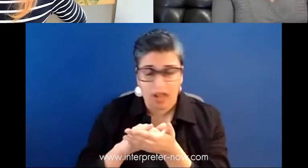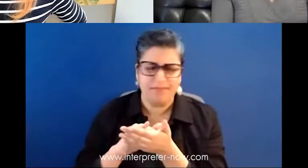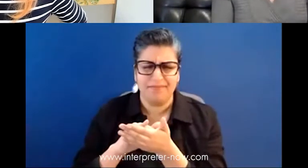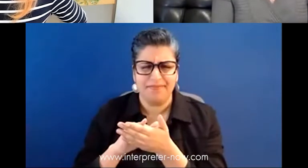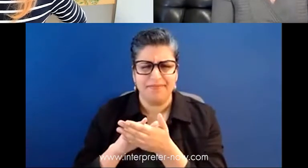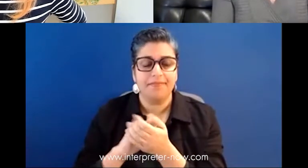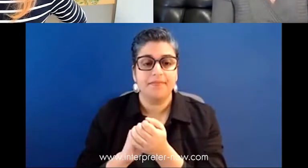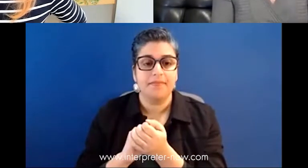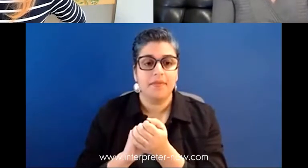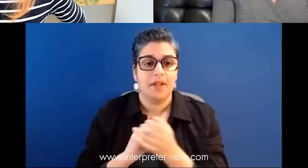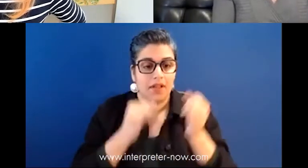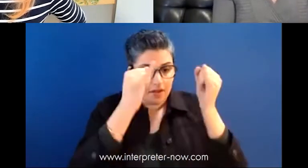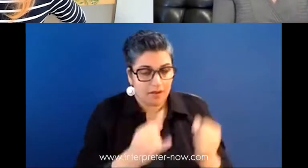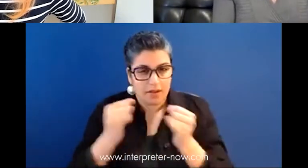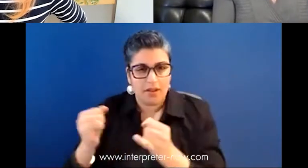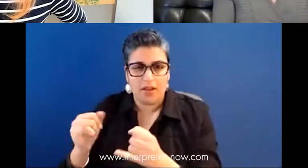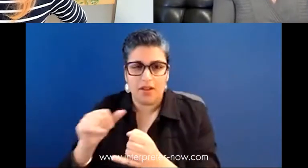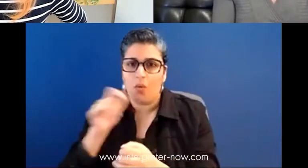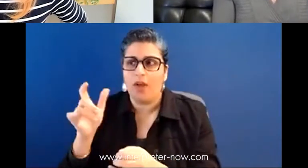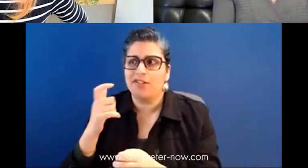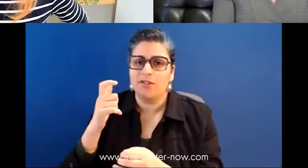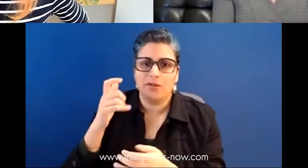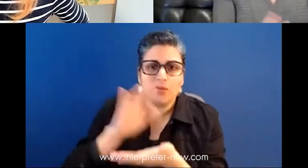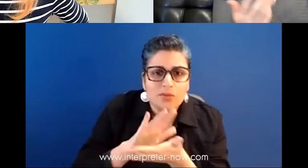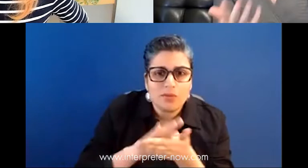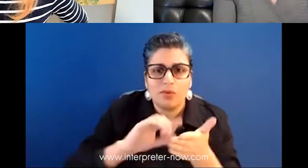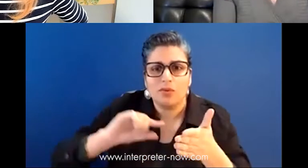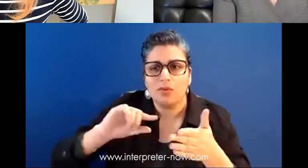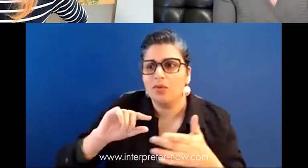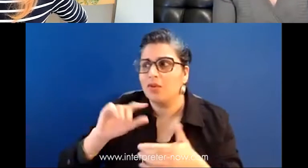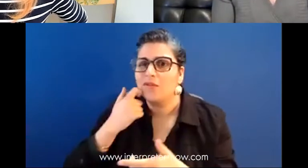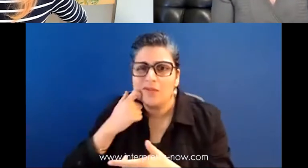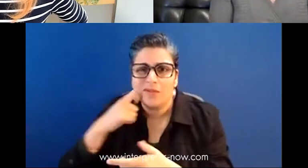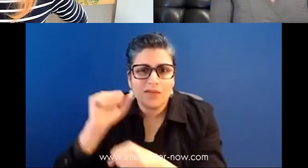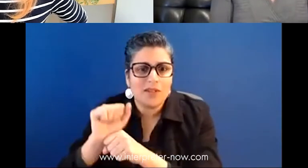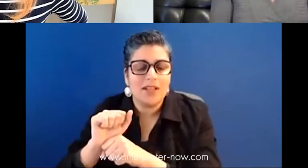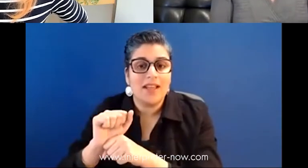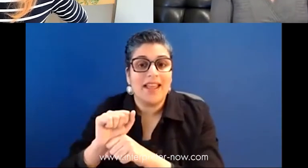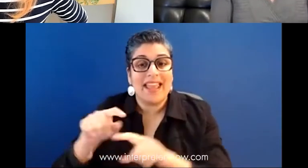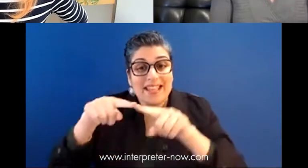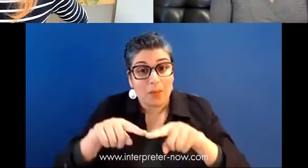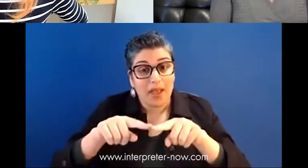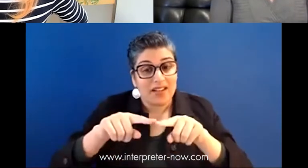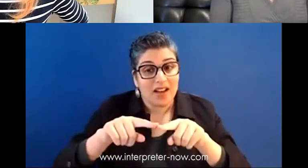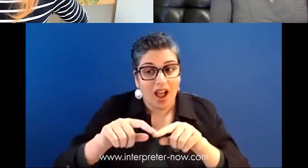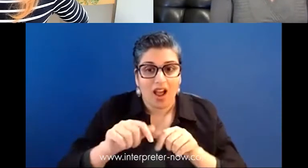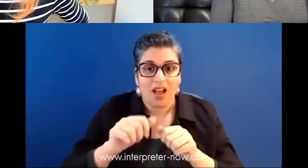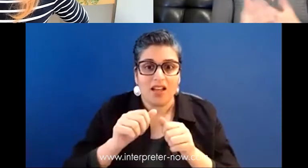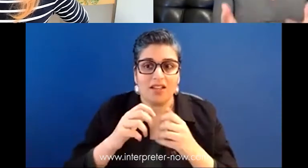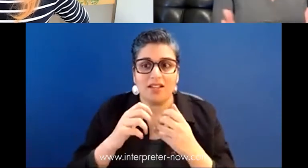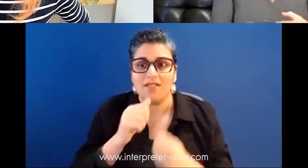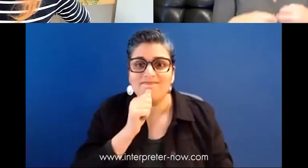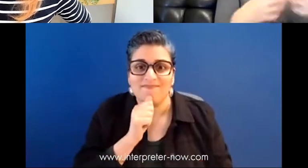individuals, it wasn't your name, your school, or your last job. It was whether you were resilient. It was whether you